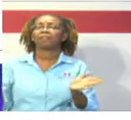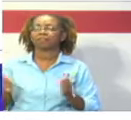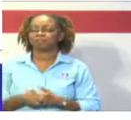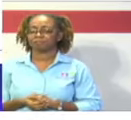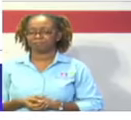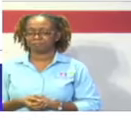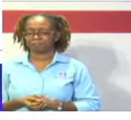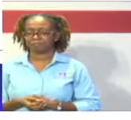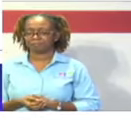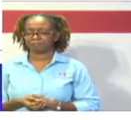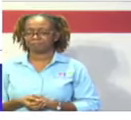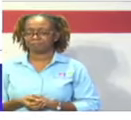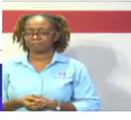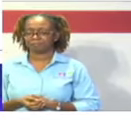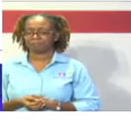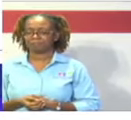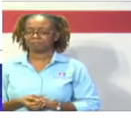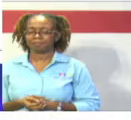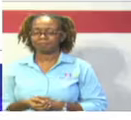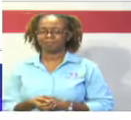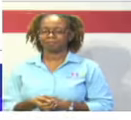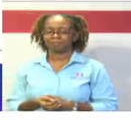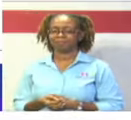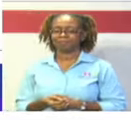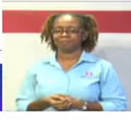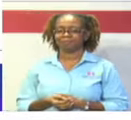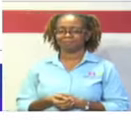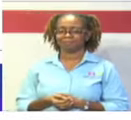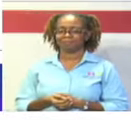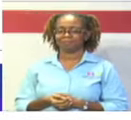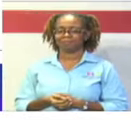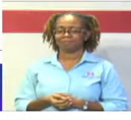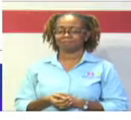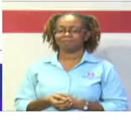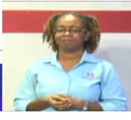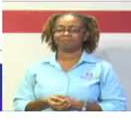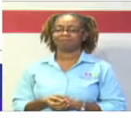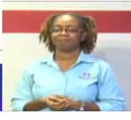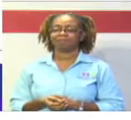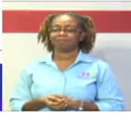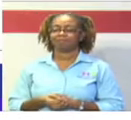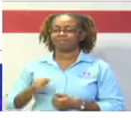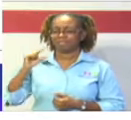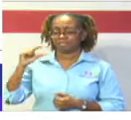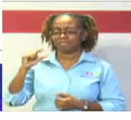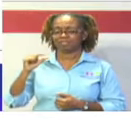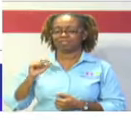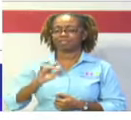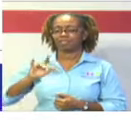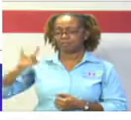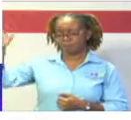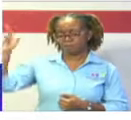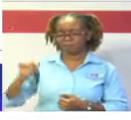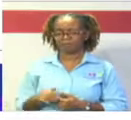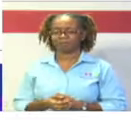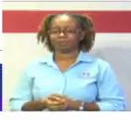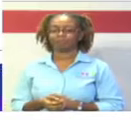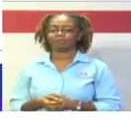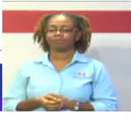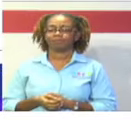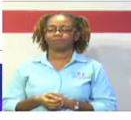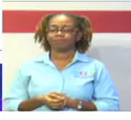or seeking clarification on some statements made by Caribbean Airlines corporate communications manager in